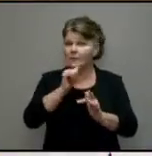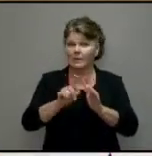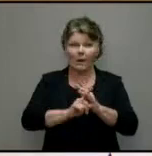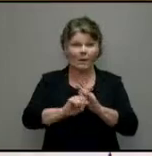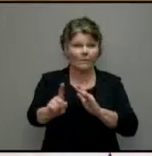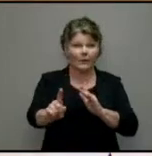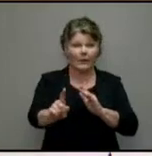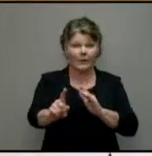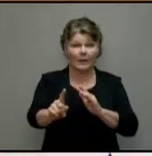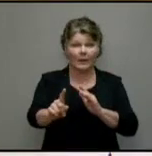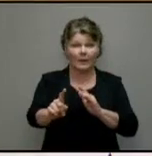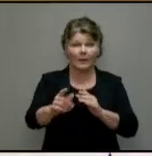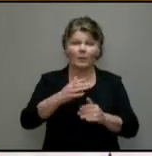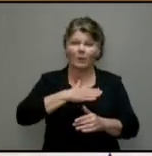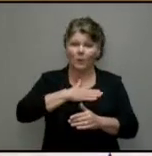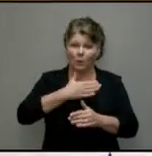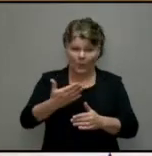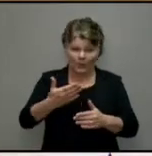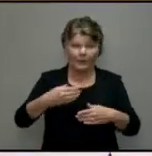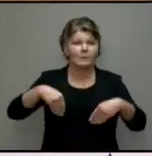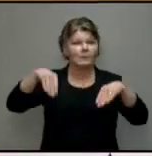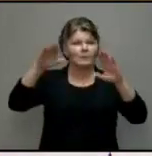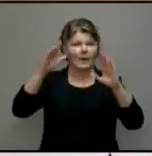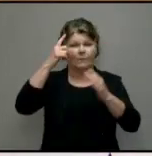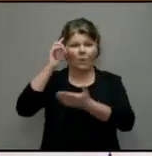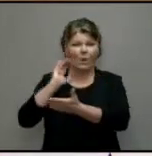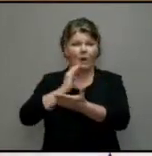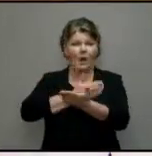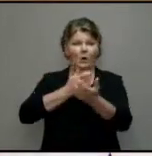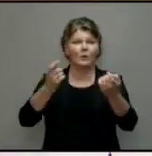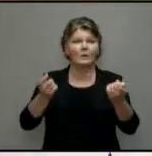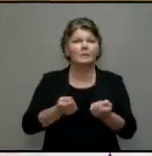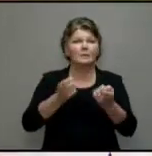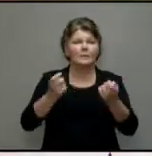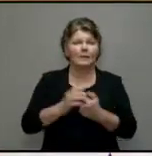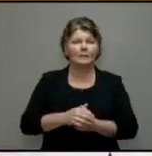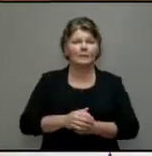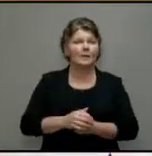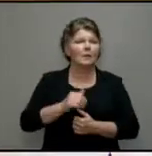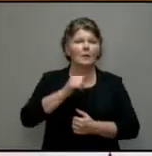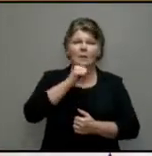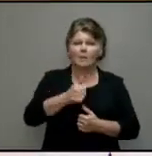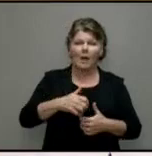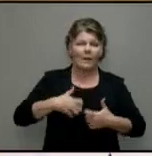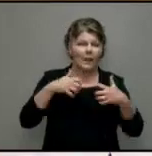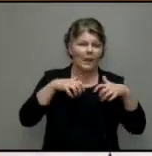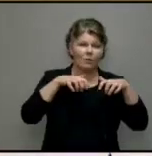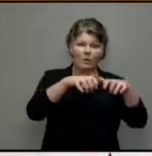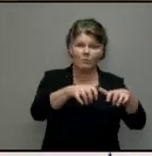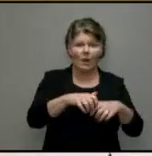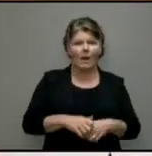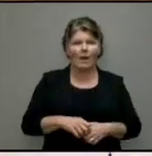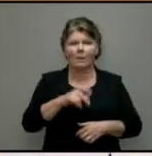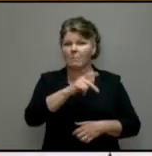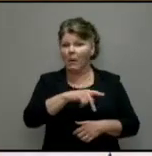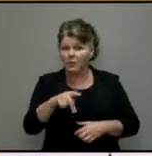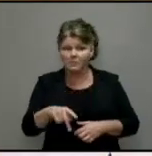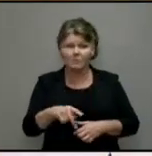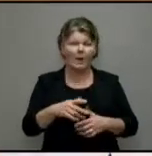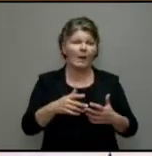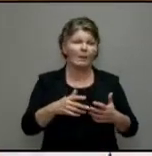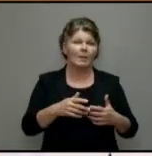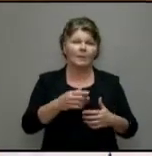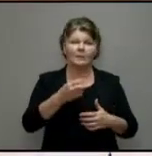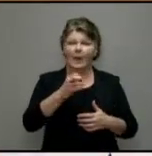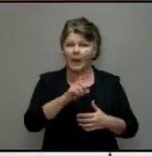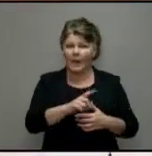our sins deserving. It wasn't the angry crowd, it wasn't Pilate, it wasn't King Herod that made all of that happen. God, the